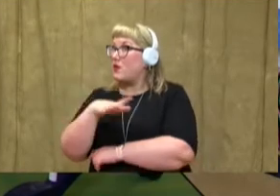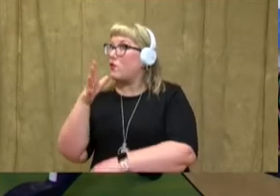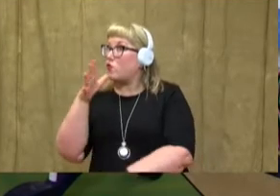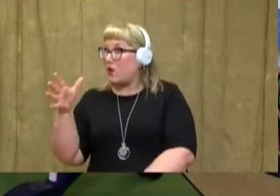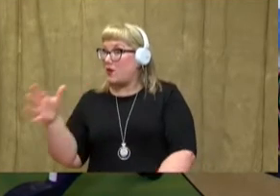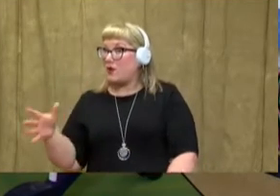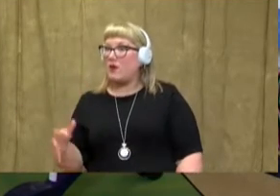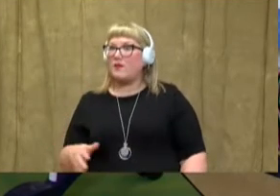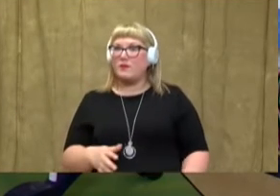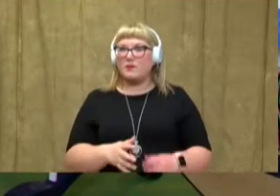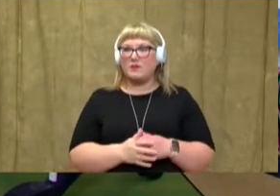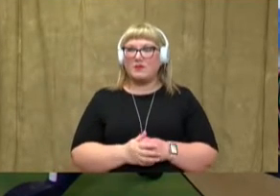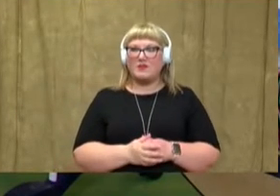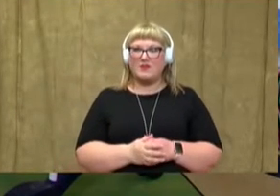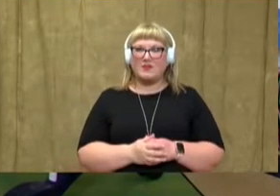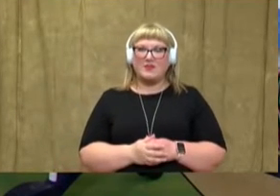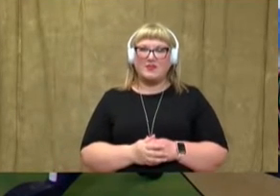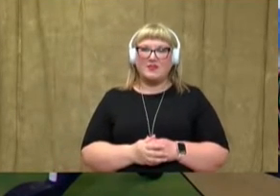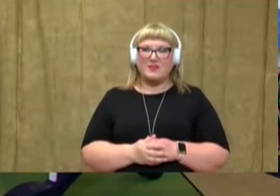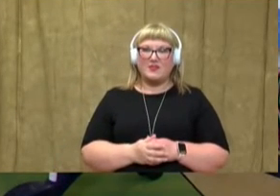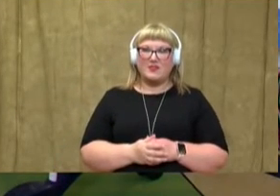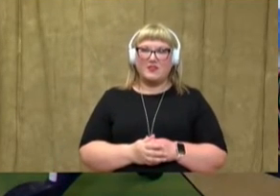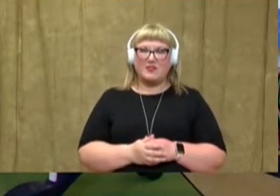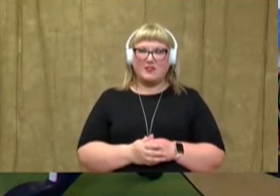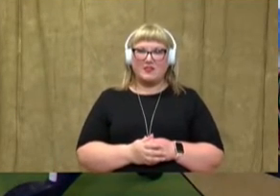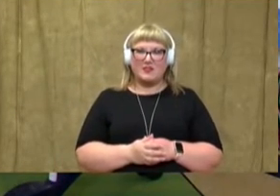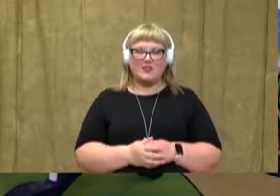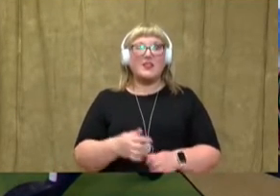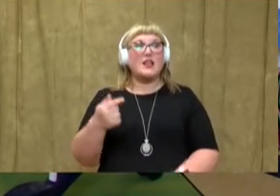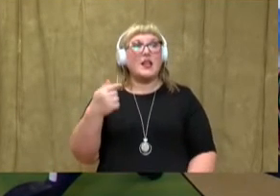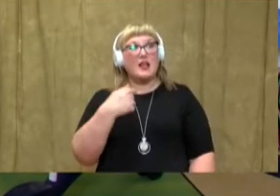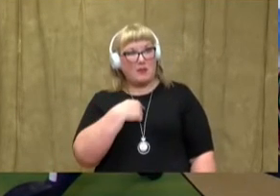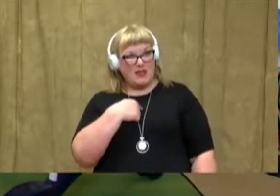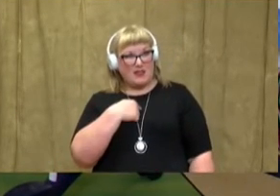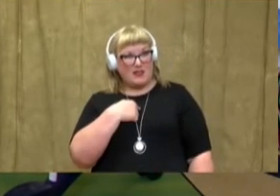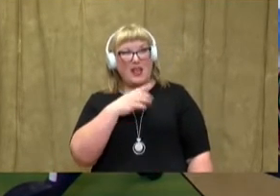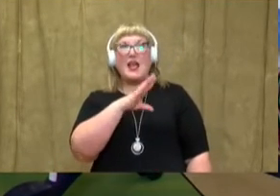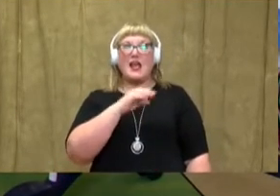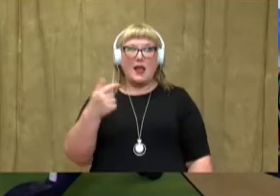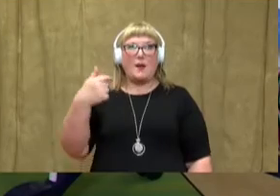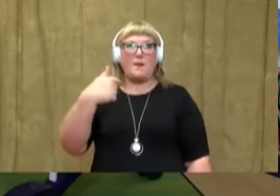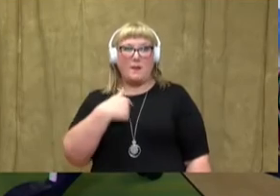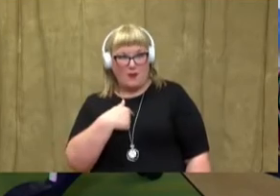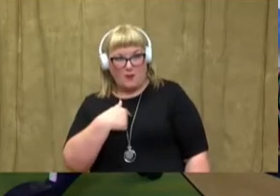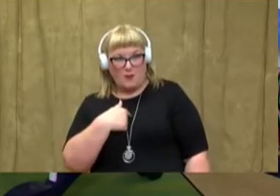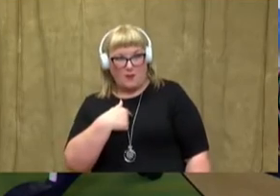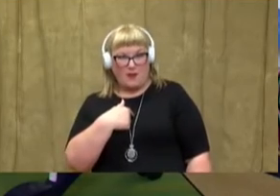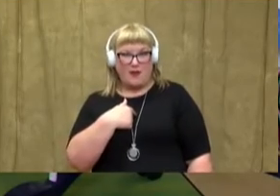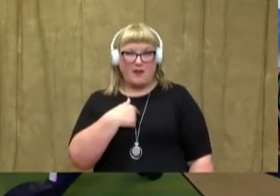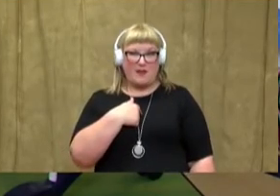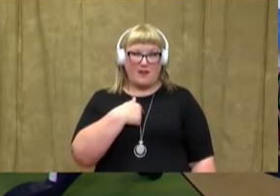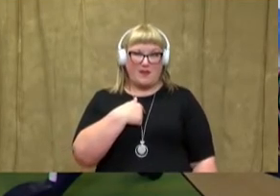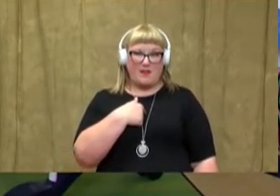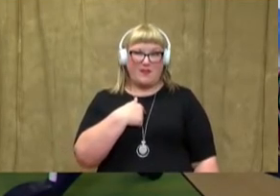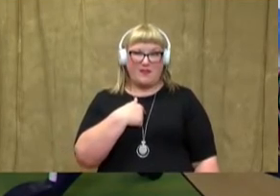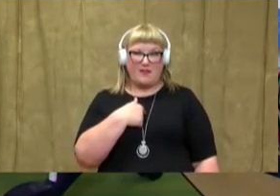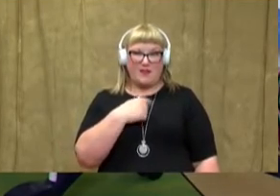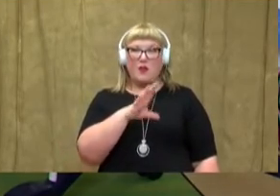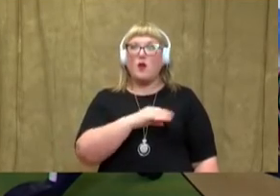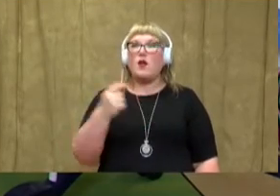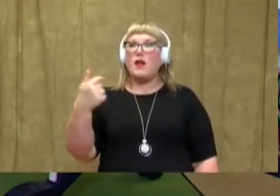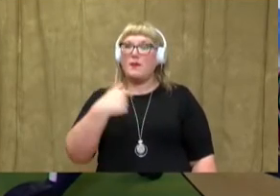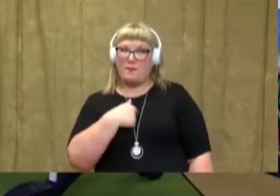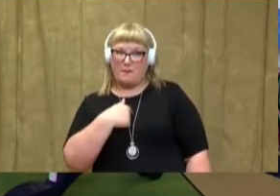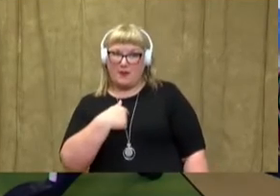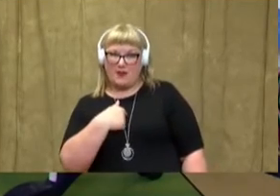No, abuelitas, we're not forgetting you. Ijo. And I. Can you say Ijo? Ijo.